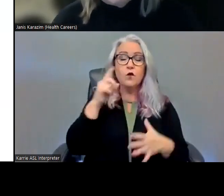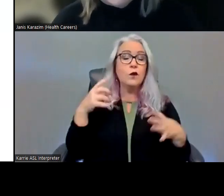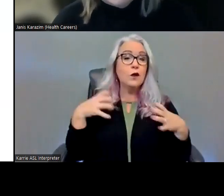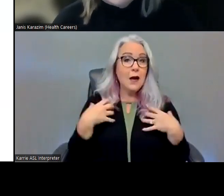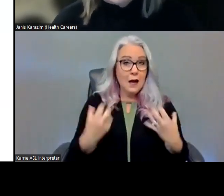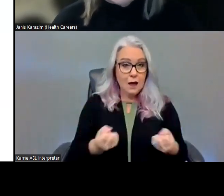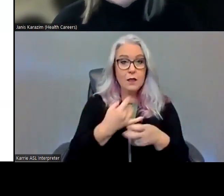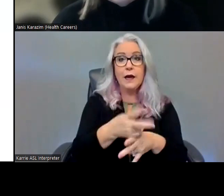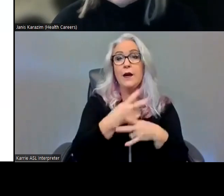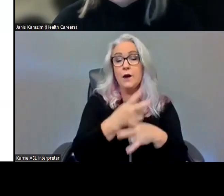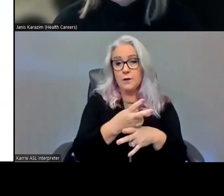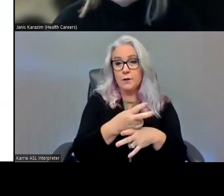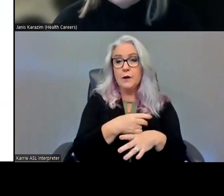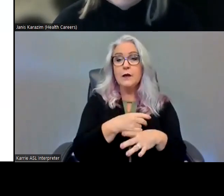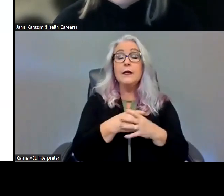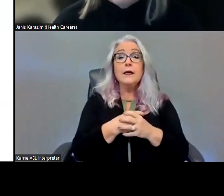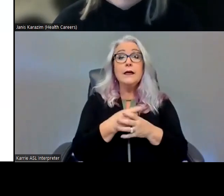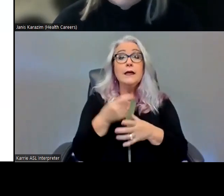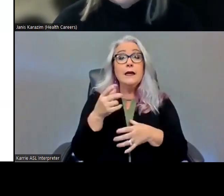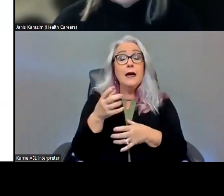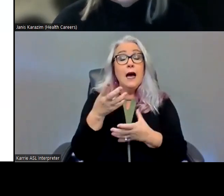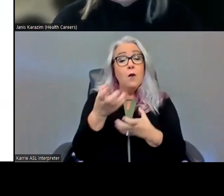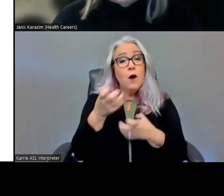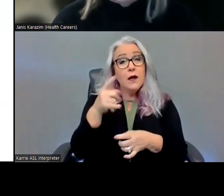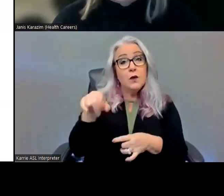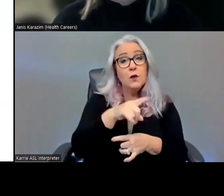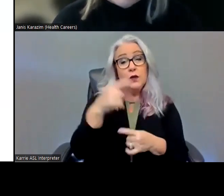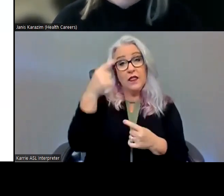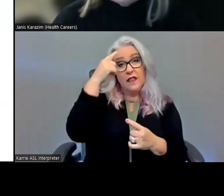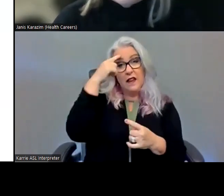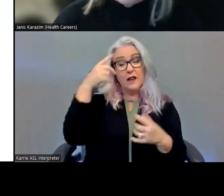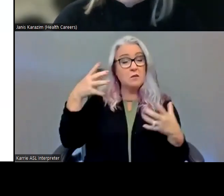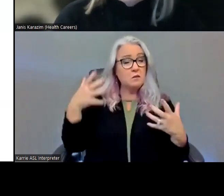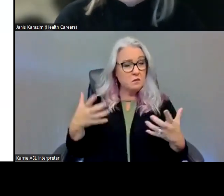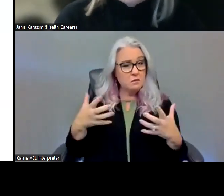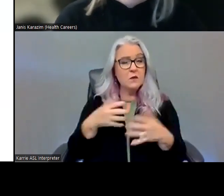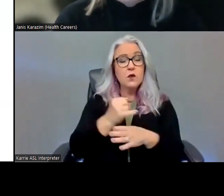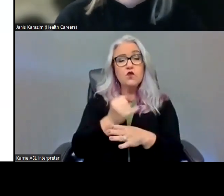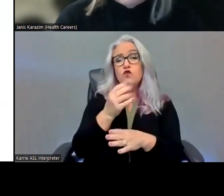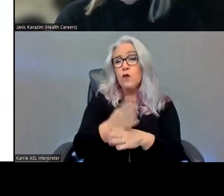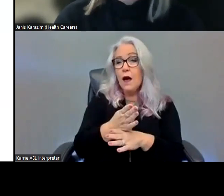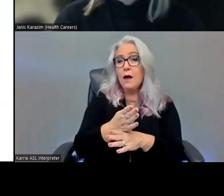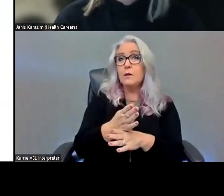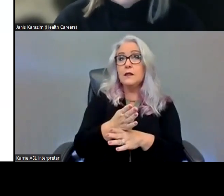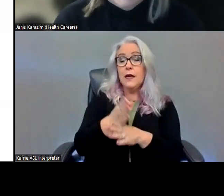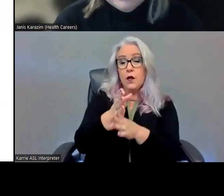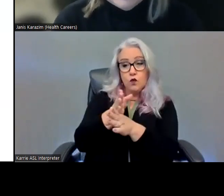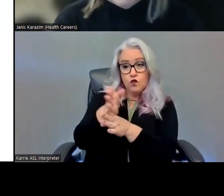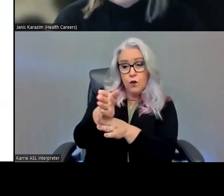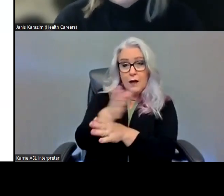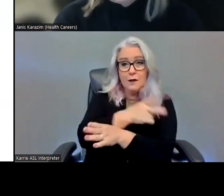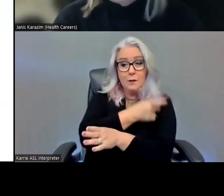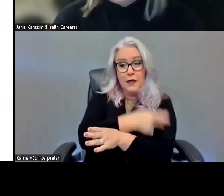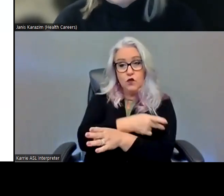doing that by trying to get you to think about jobs that are direct patient